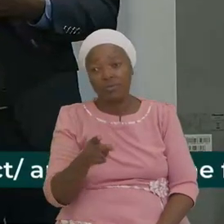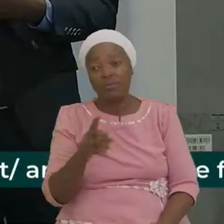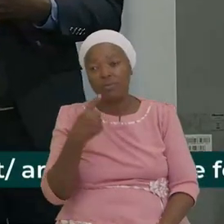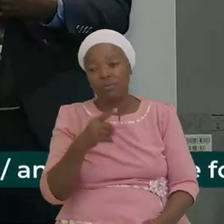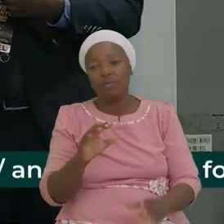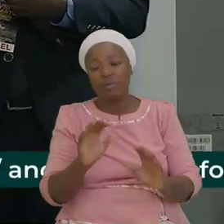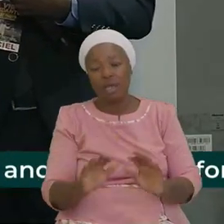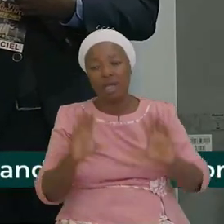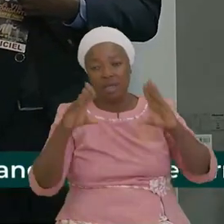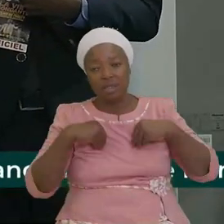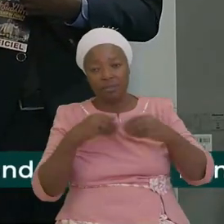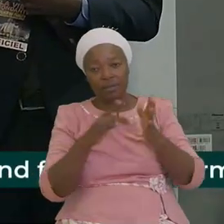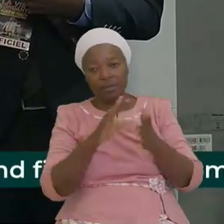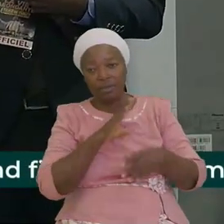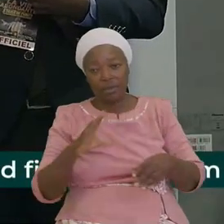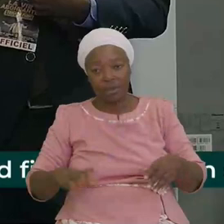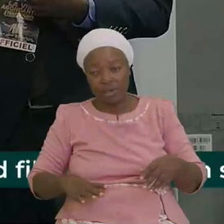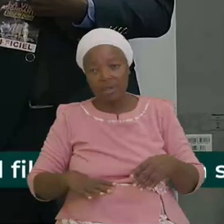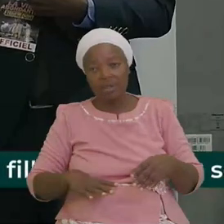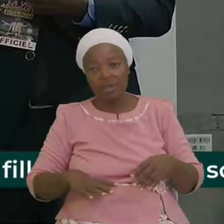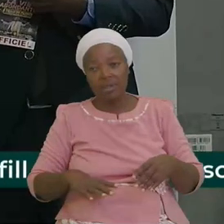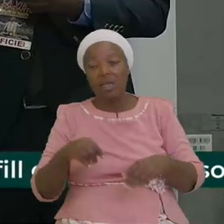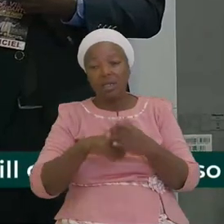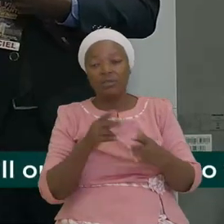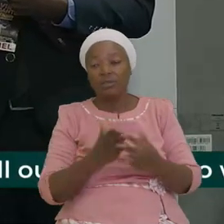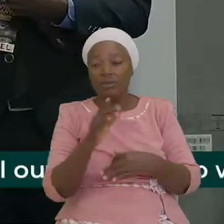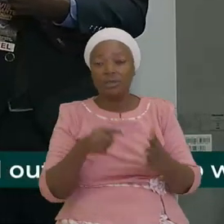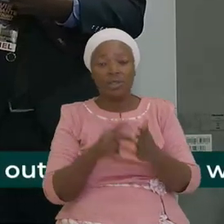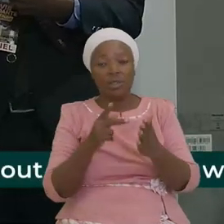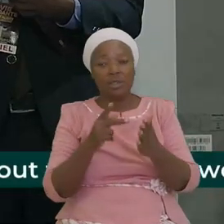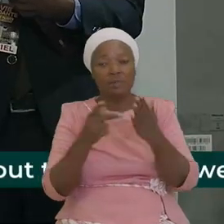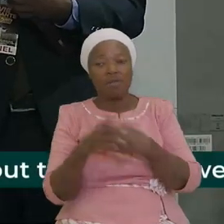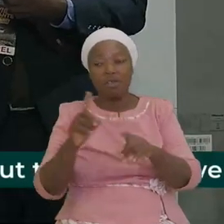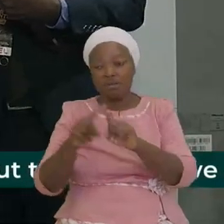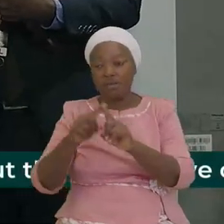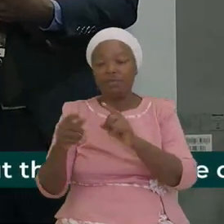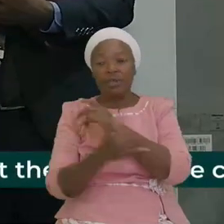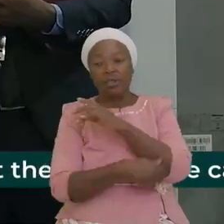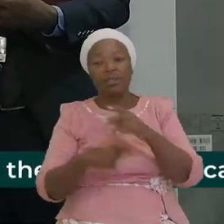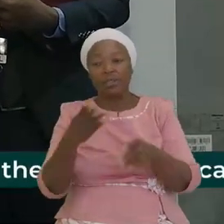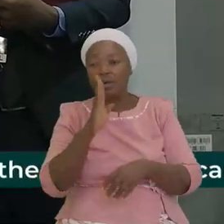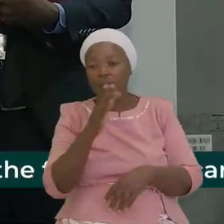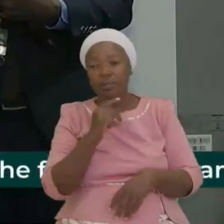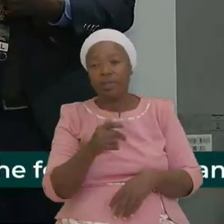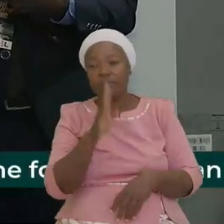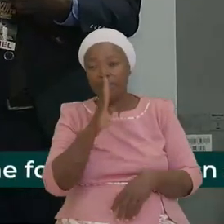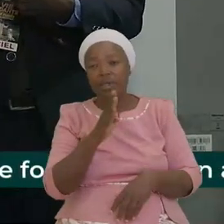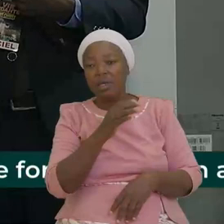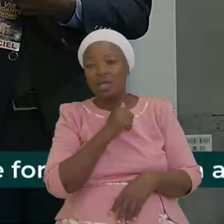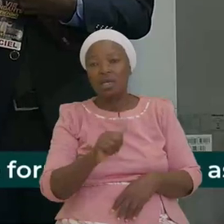For those of you who gave your life in the various regions and countries, there's going to